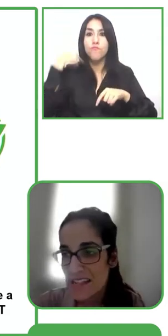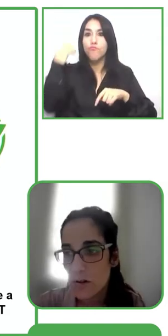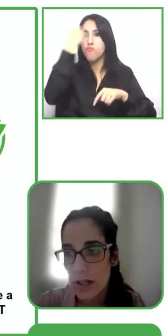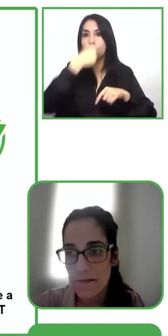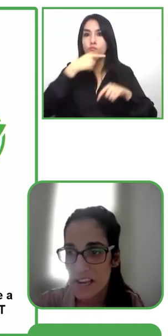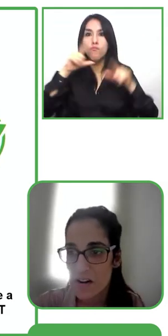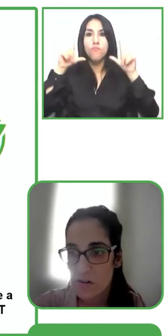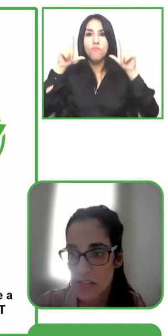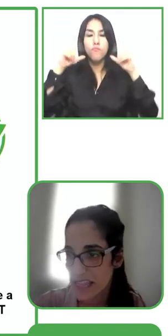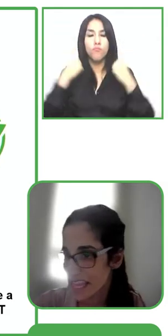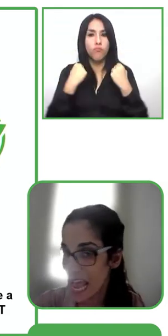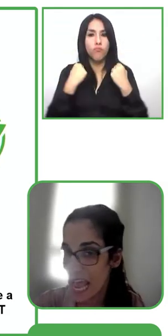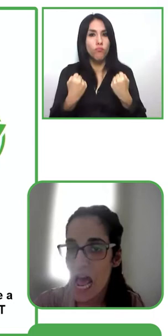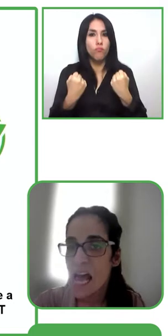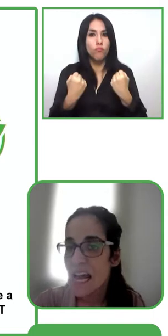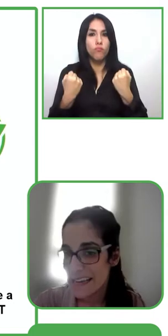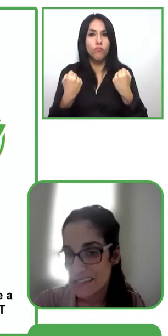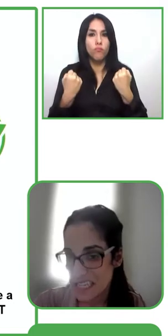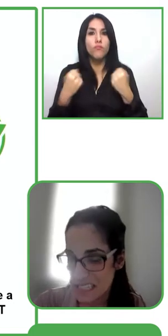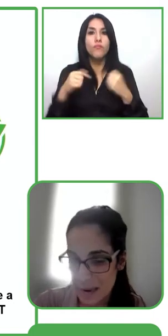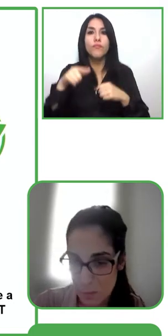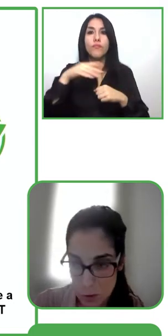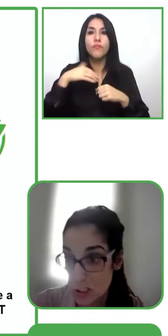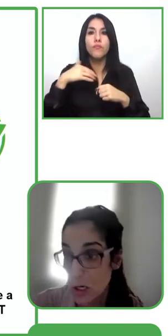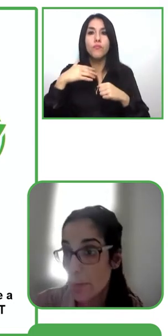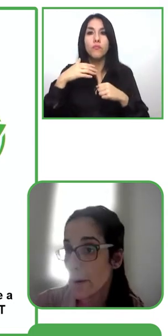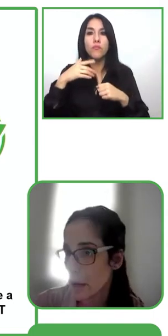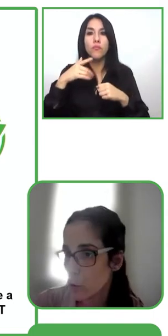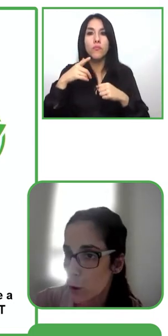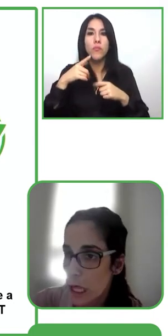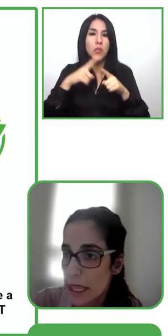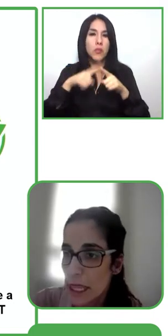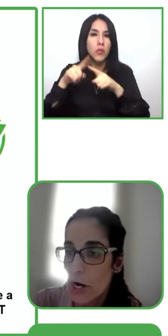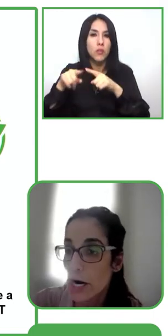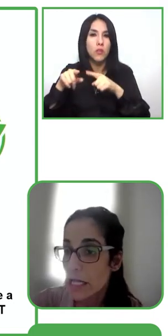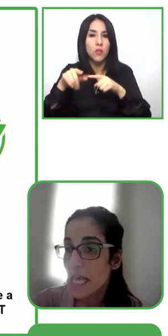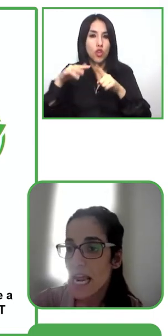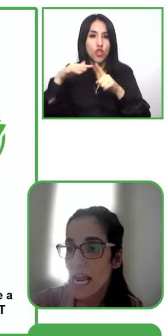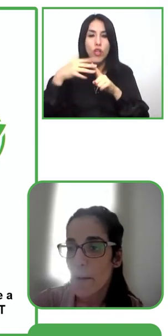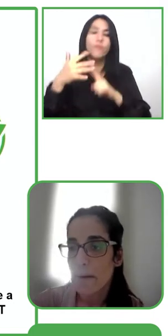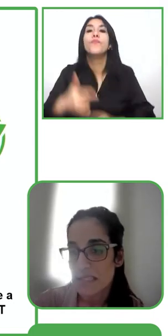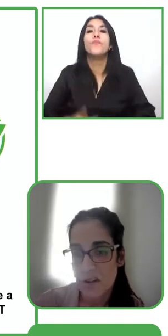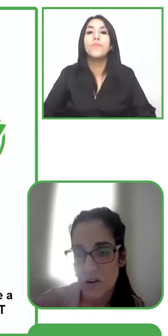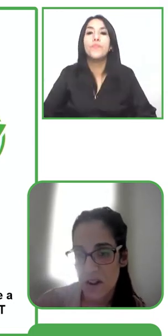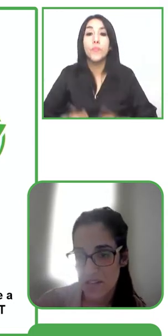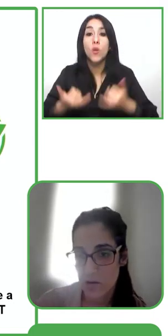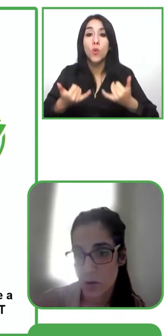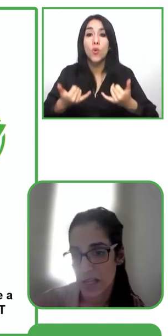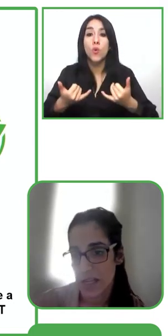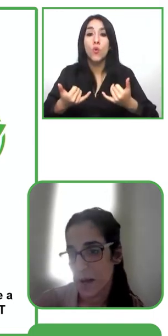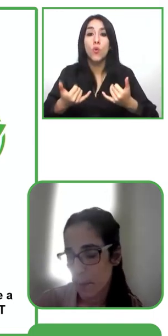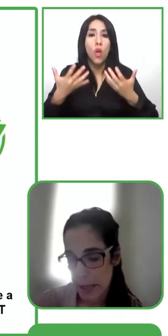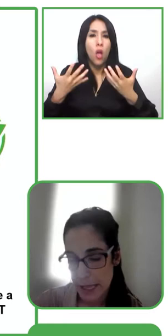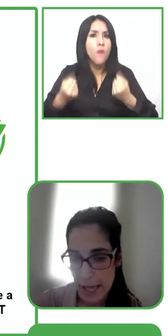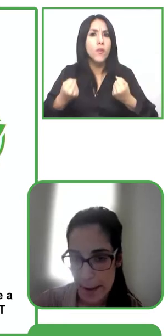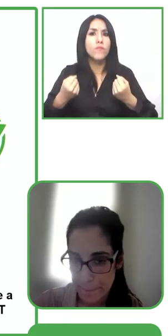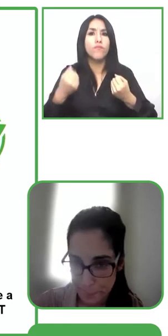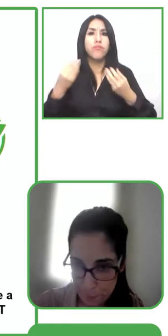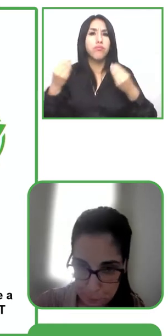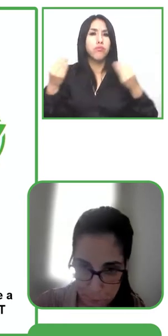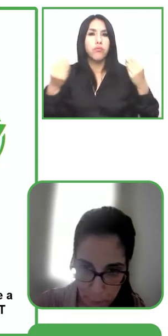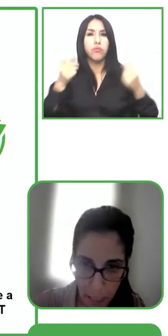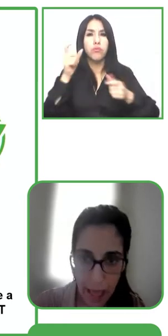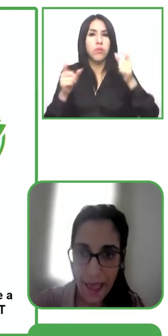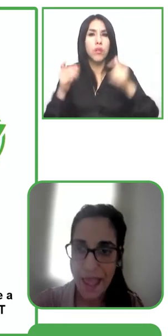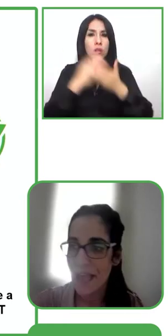employment world when facing the companies, well, today there's still so much judgment